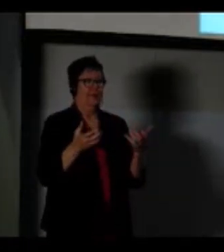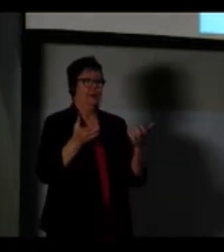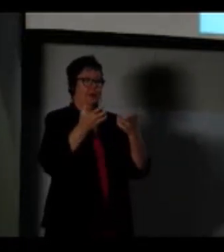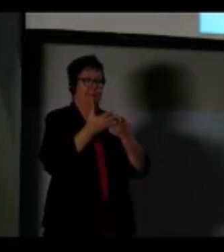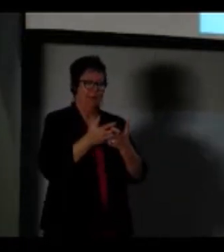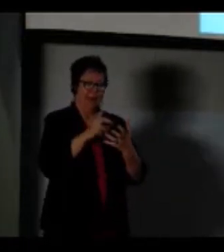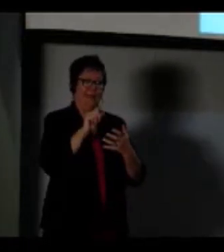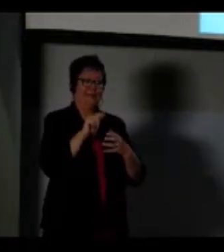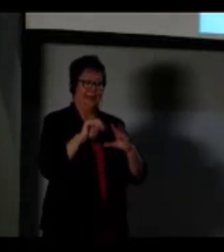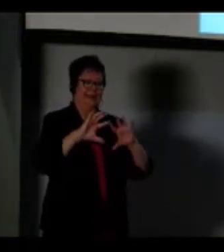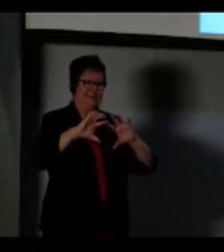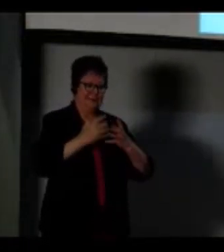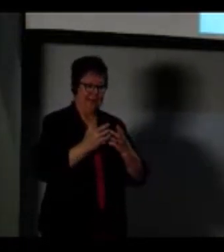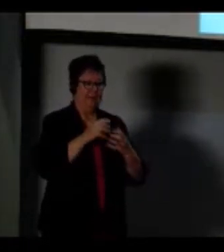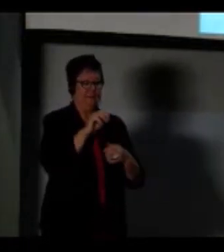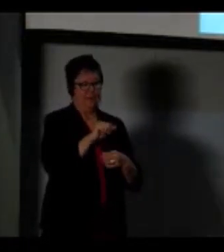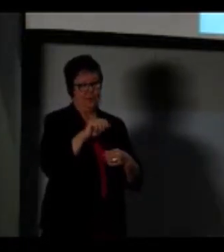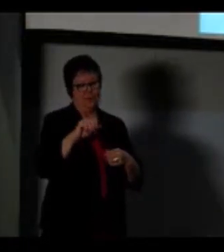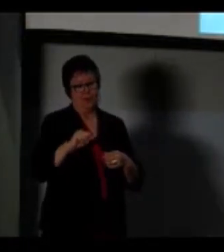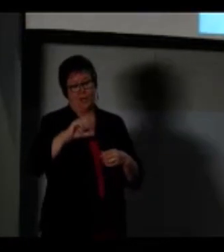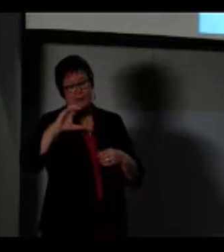the American Art Collaborative.